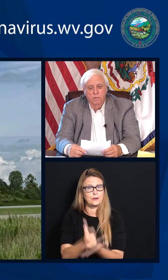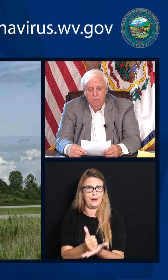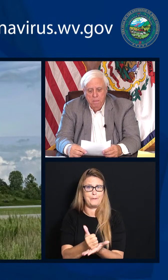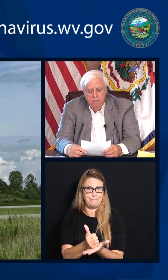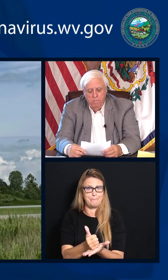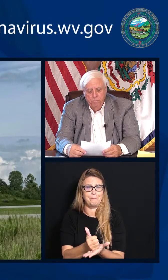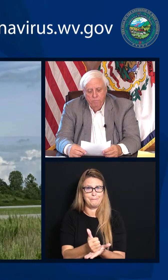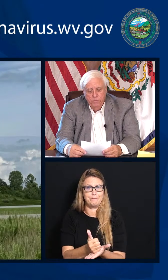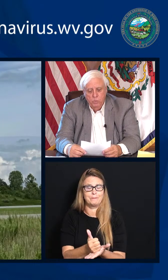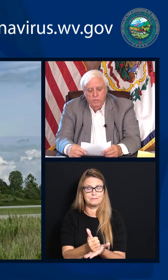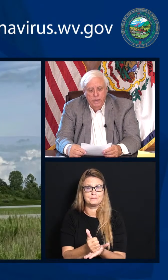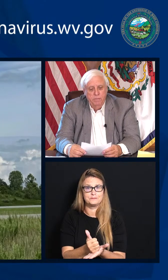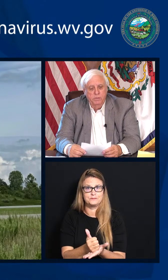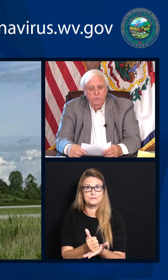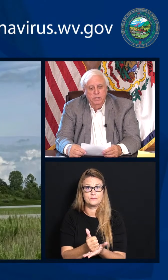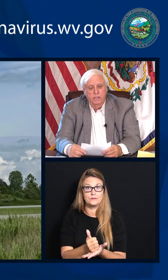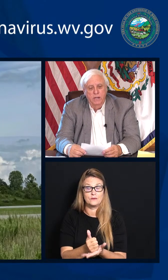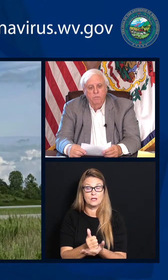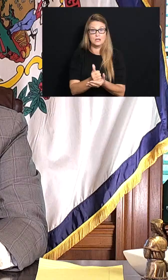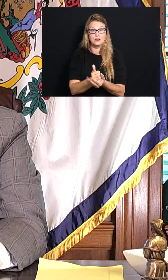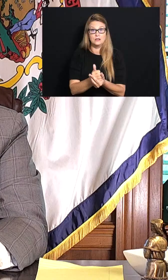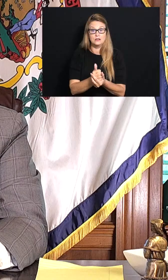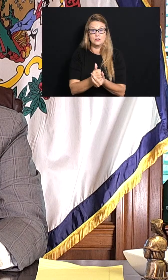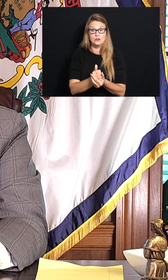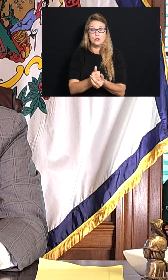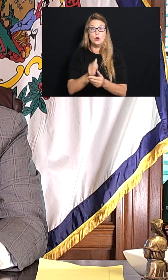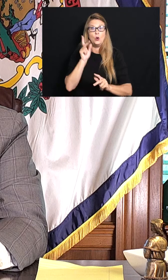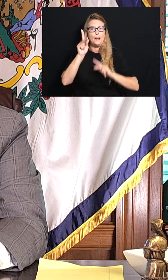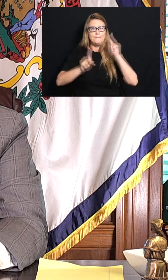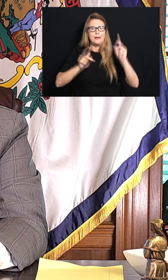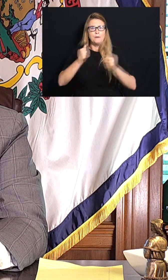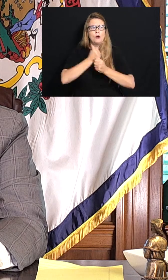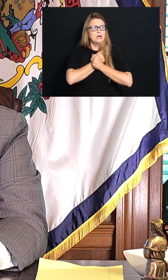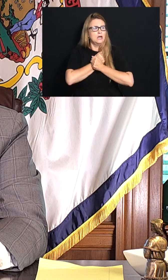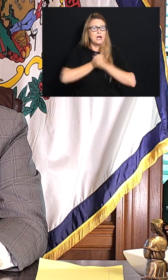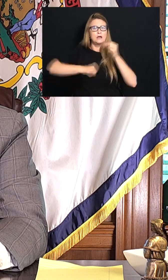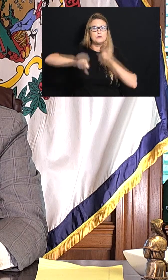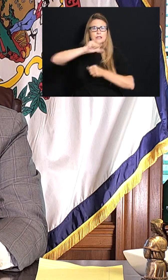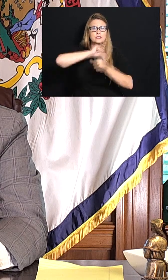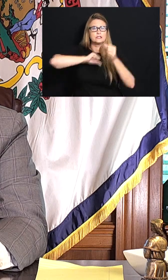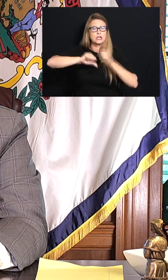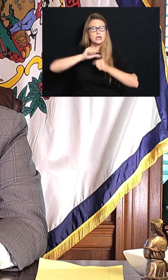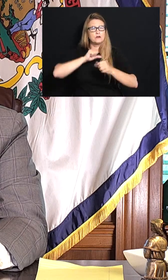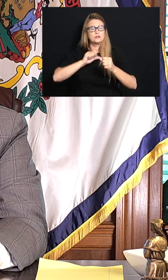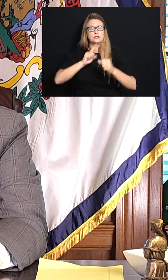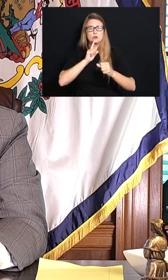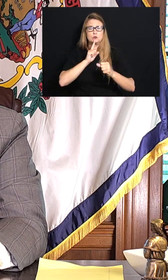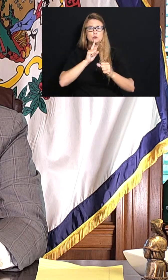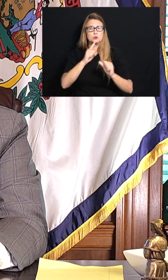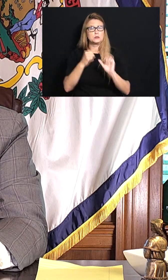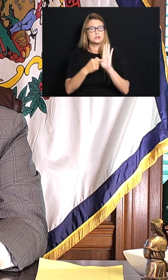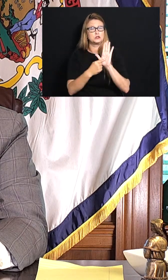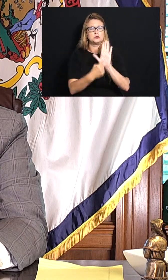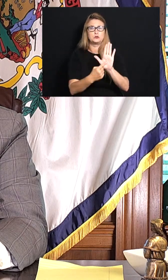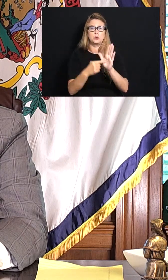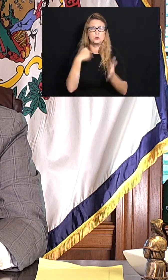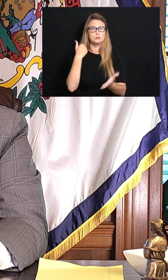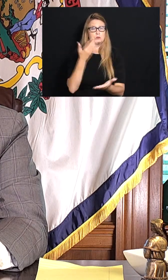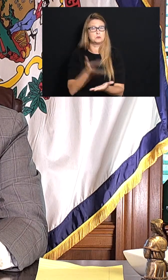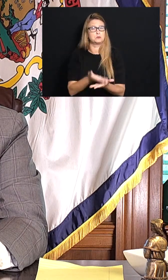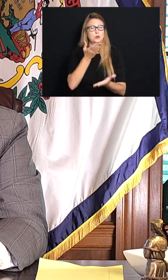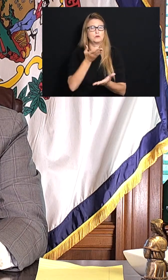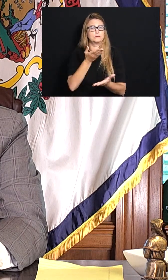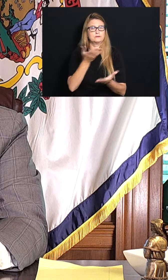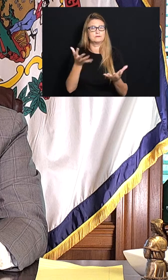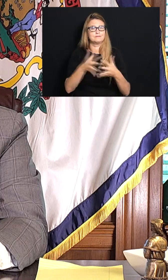to it. When neighbors really love one another, it's a powerful, powerful, powerful symbol of America.